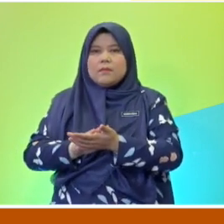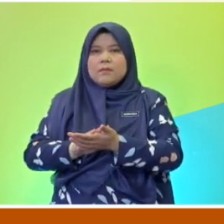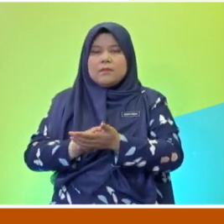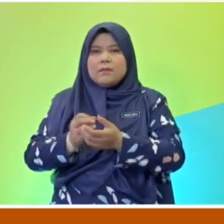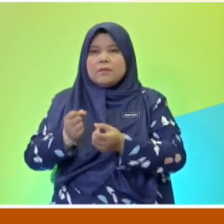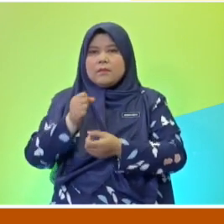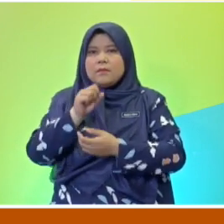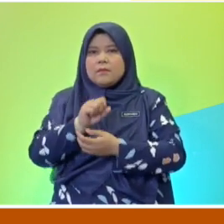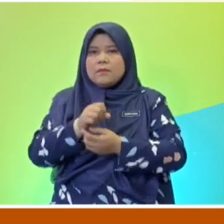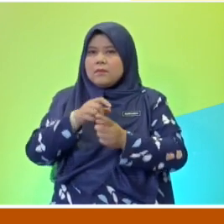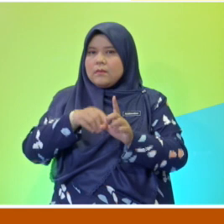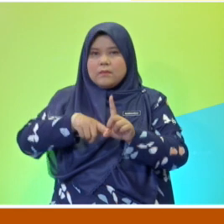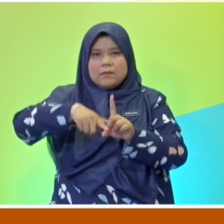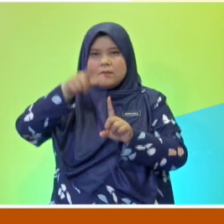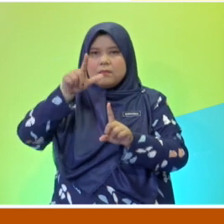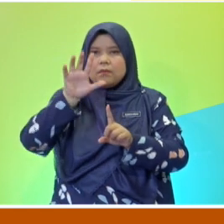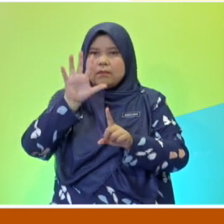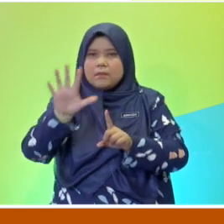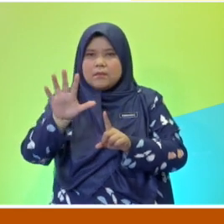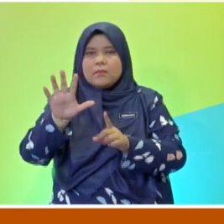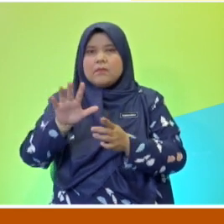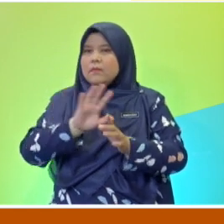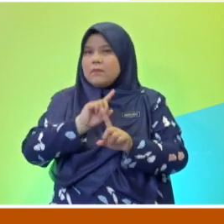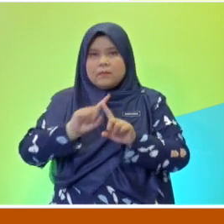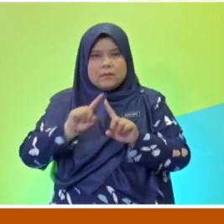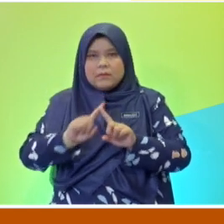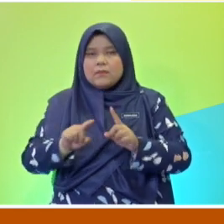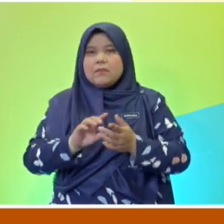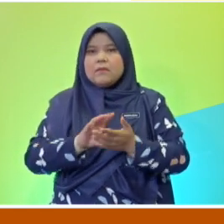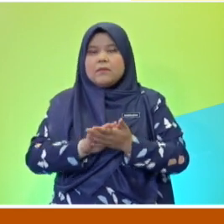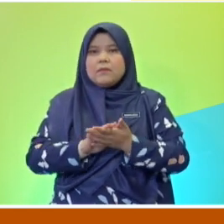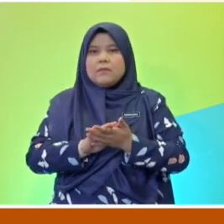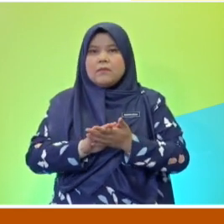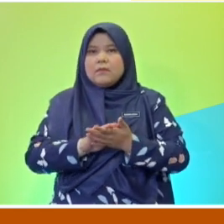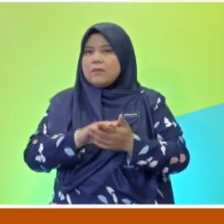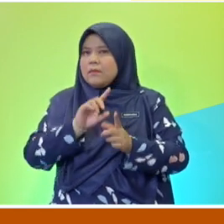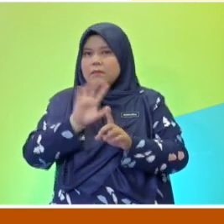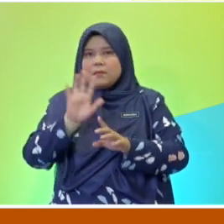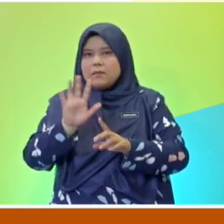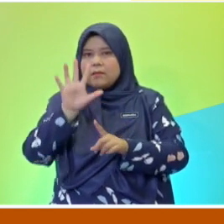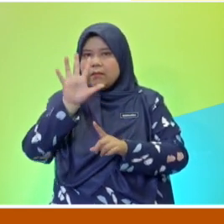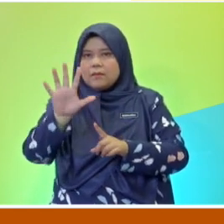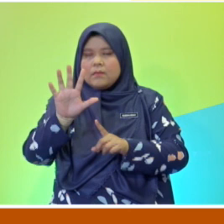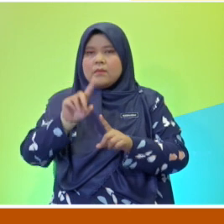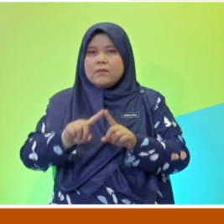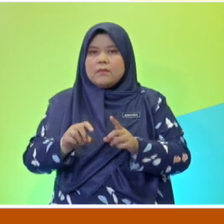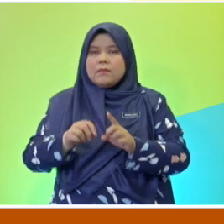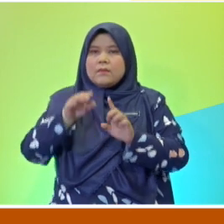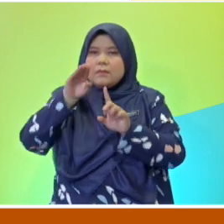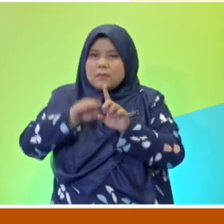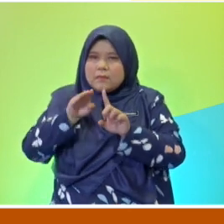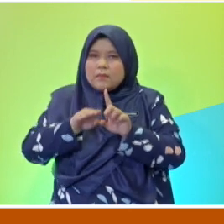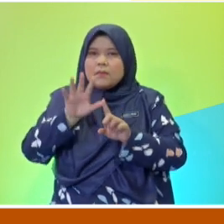than 5 words per answer. All right, everyone take note of that, okay? Not more than 5 words. Yes.